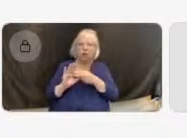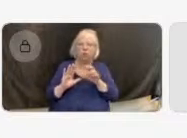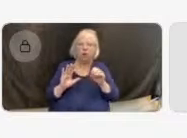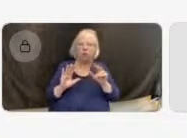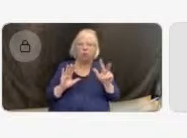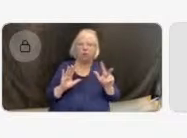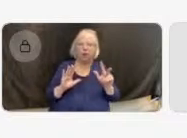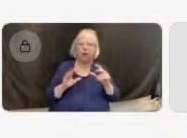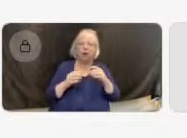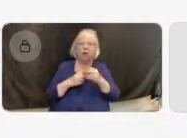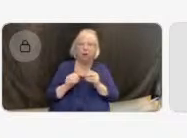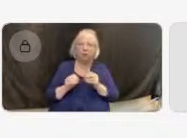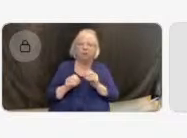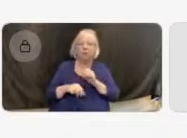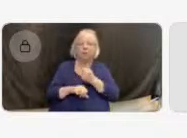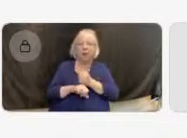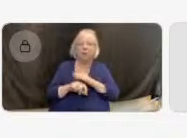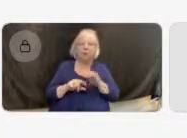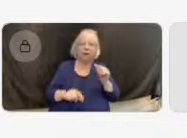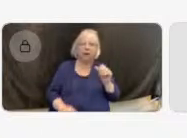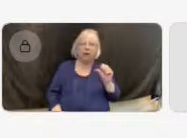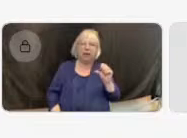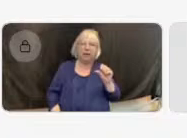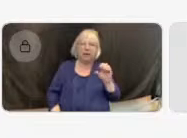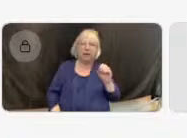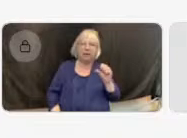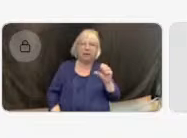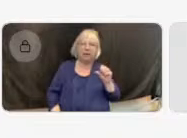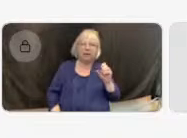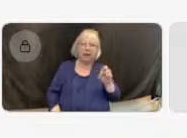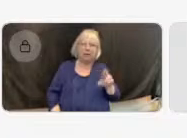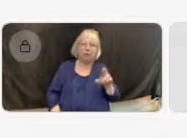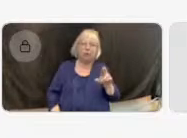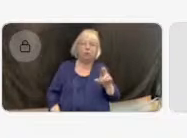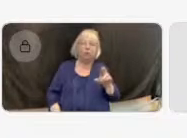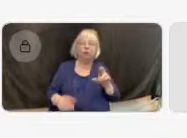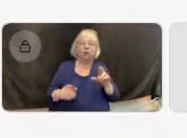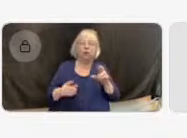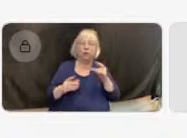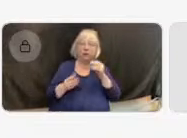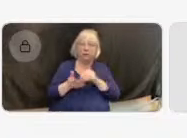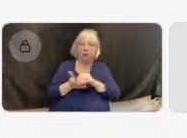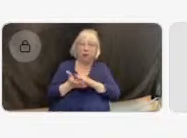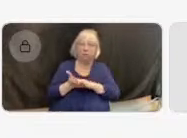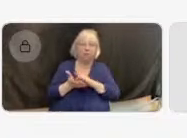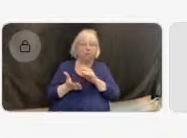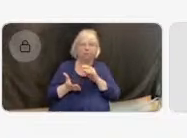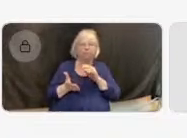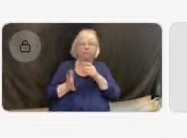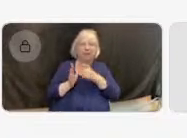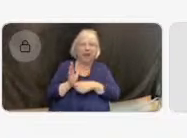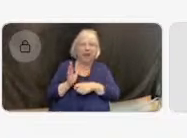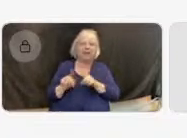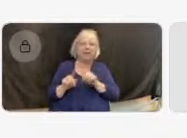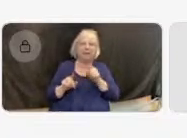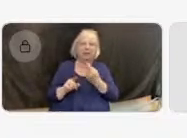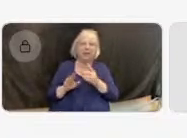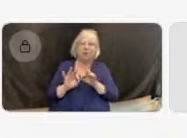map. Based on the assessor's records, it's not being used for office. It's being taxed as a